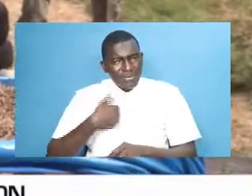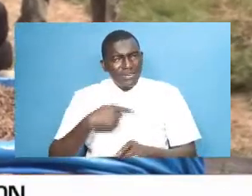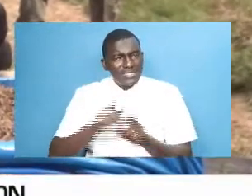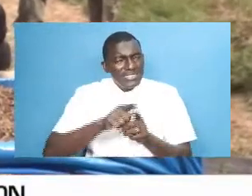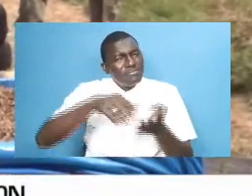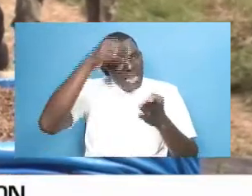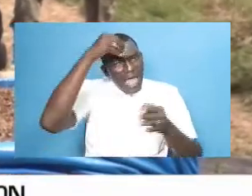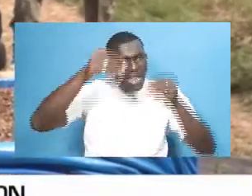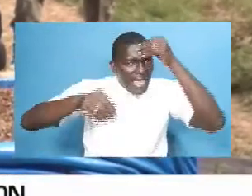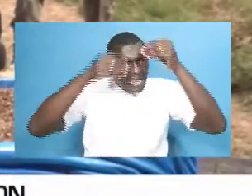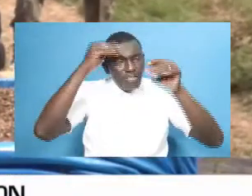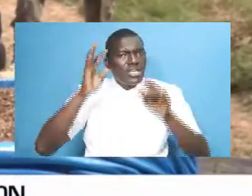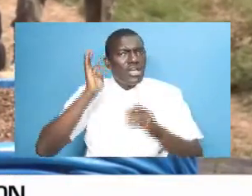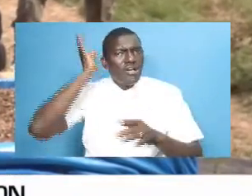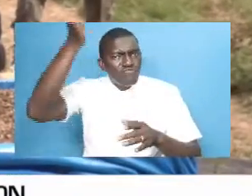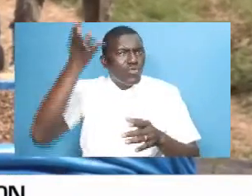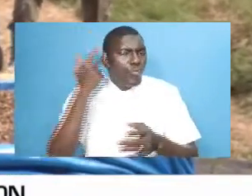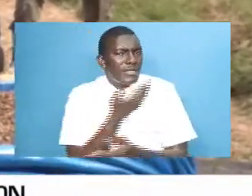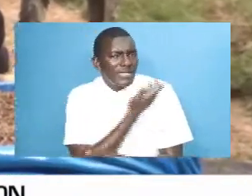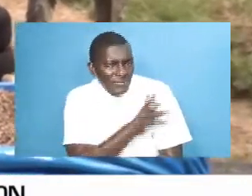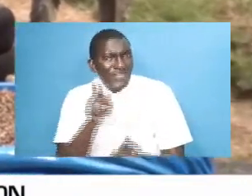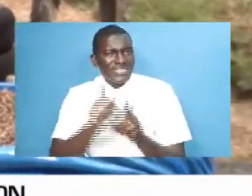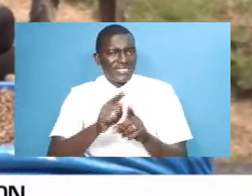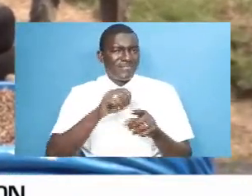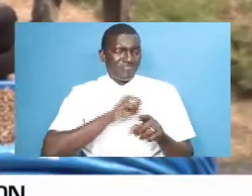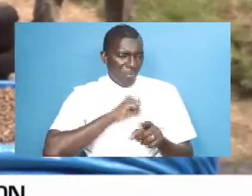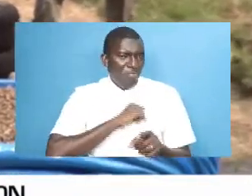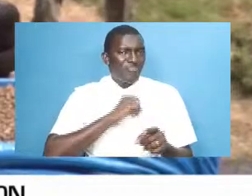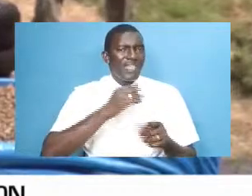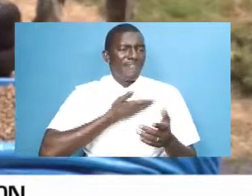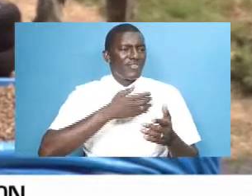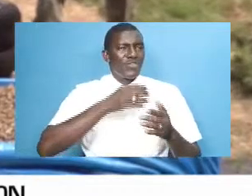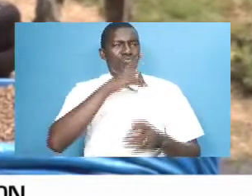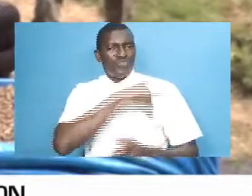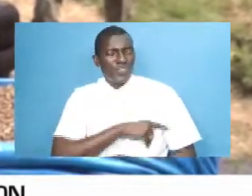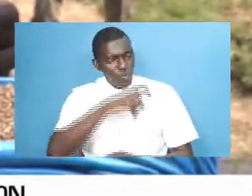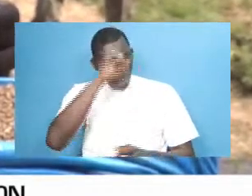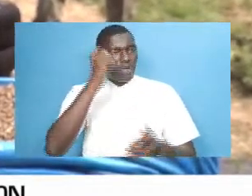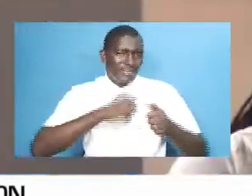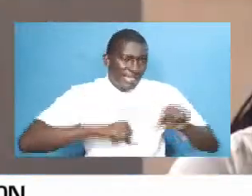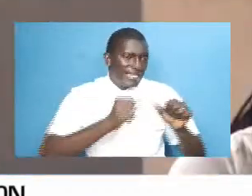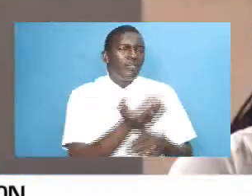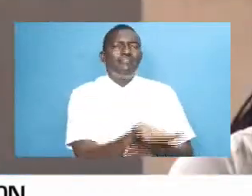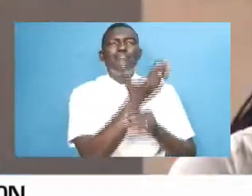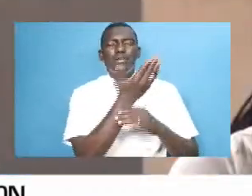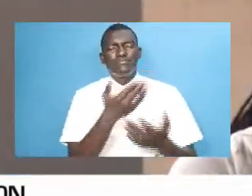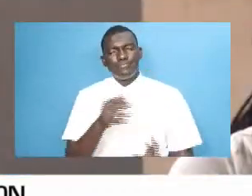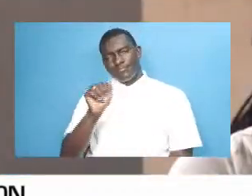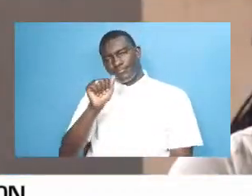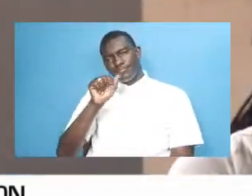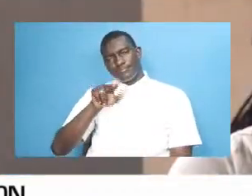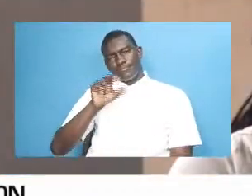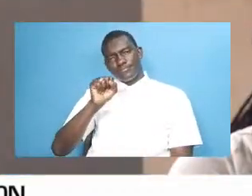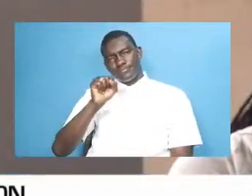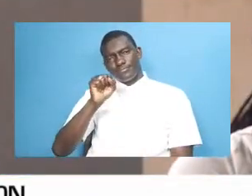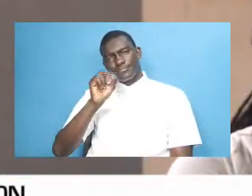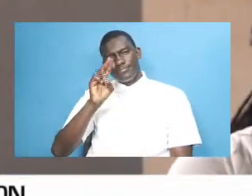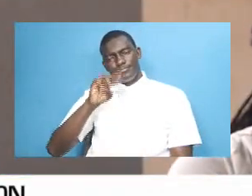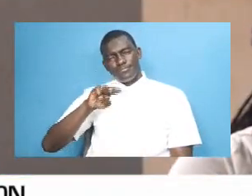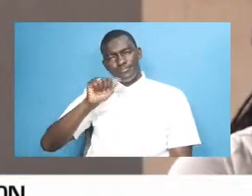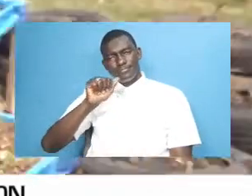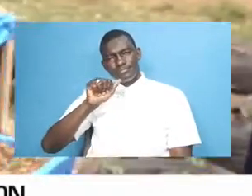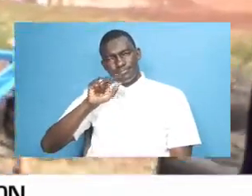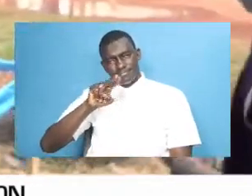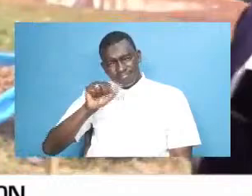also aims to replace inmates' idle time with productive engagements while in detention. Ansumana Mane, the Director General of the Gambia Prison